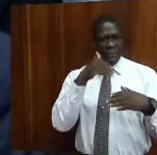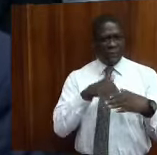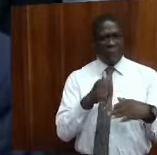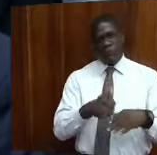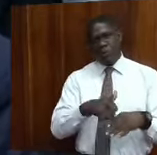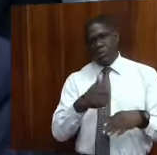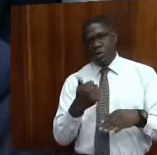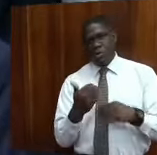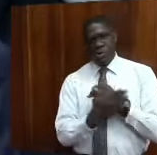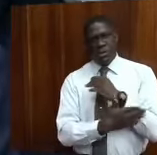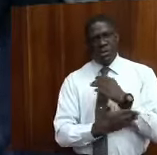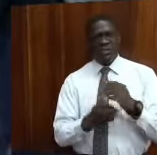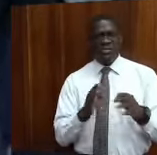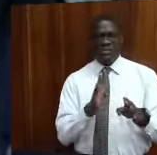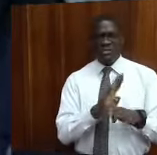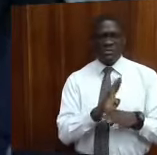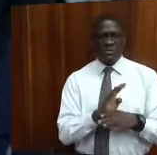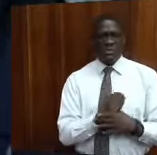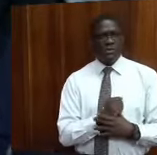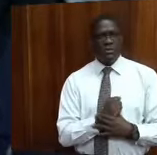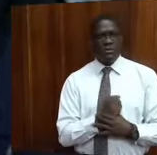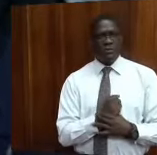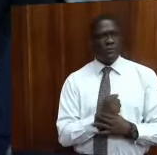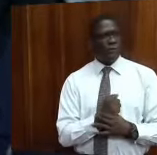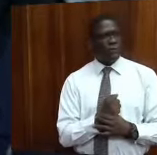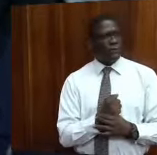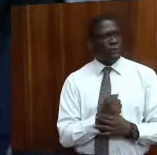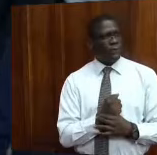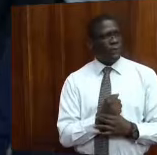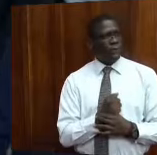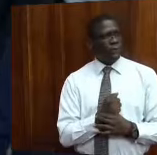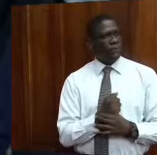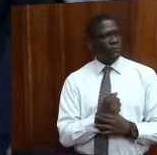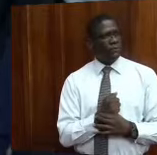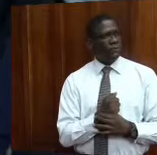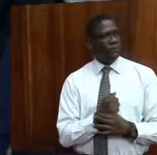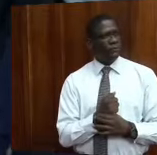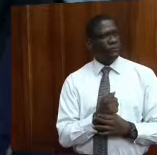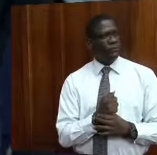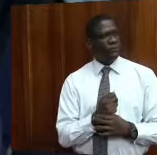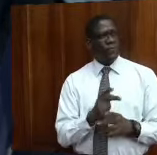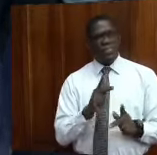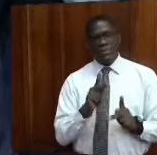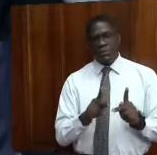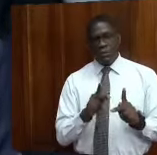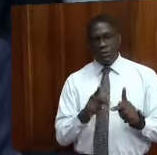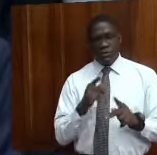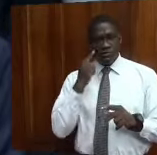the Republic of China, Taiwan, who have been dear and sincere friends of the people of St. Lucia.